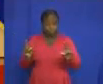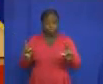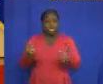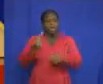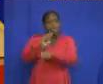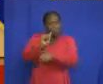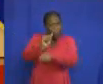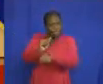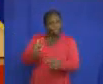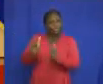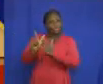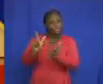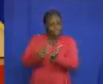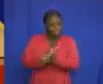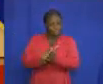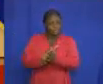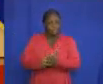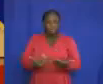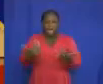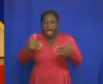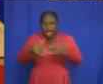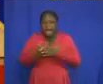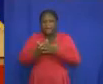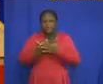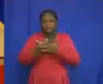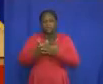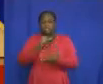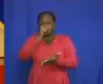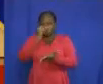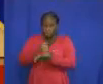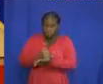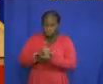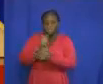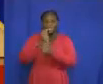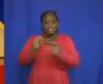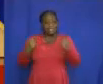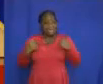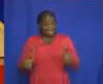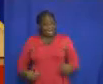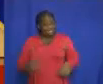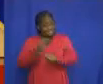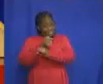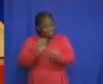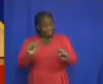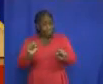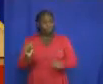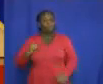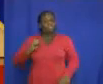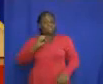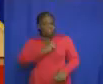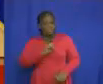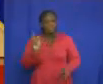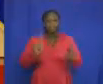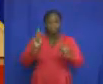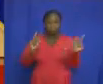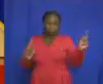the operators on a set of directives that will ensure the health and safety of all patrons and staff in all the